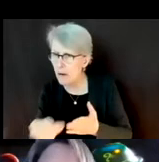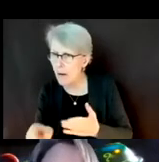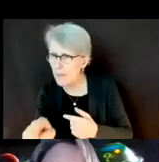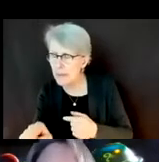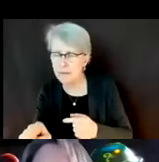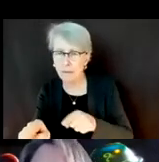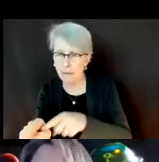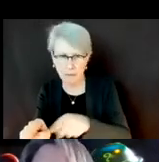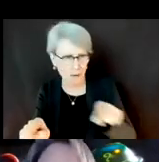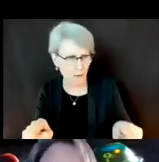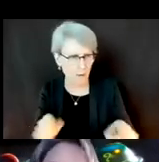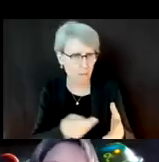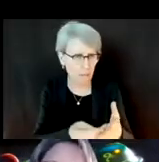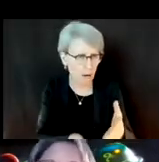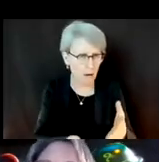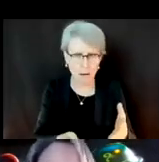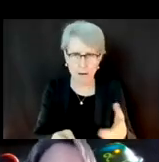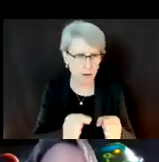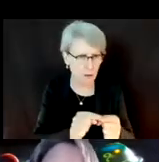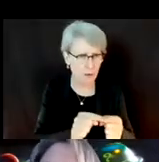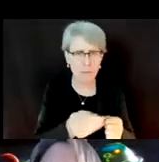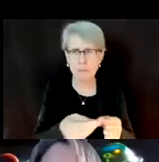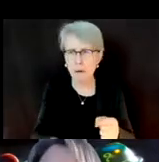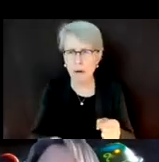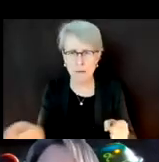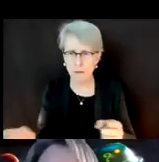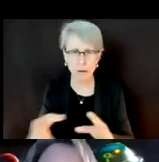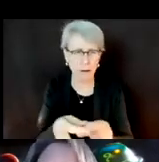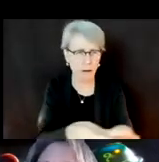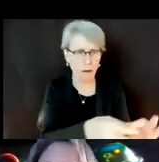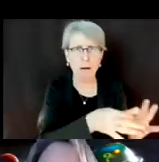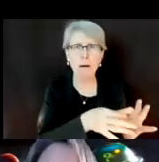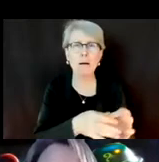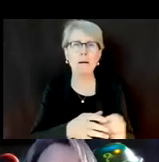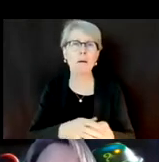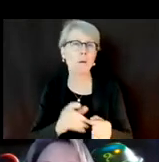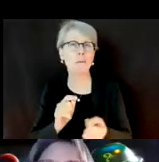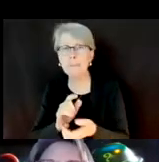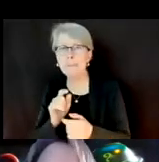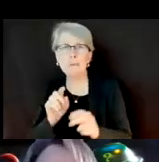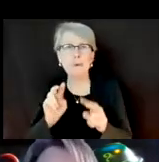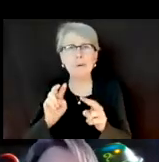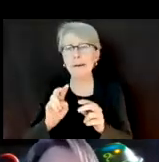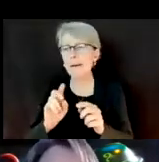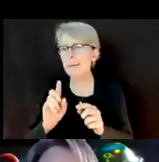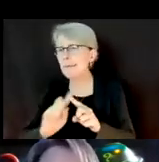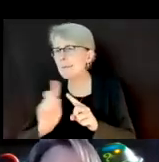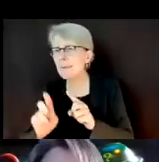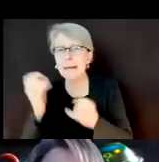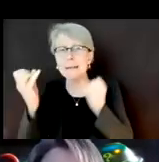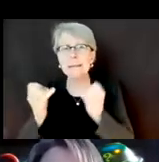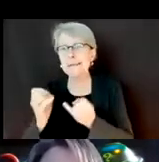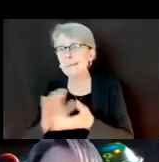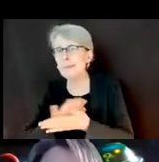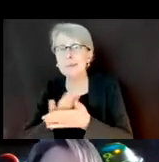these, or when you're looking at movies, other suggestions. Again, it's just another way to kind of tame this age of